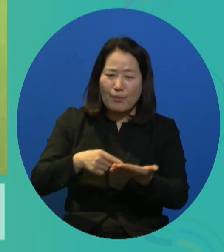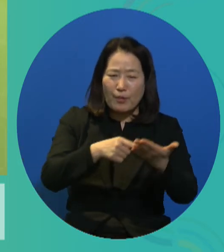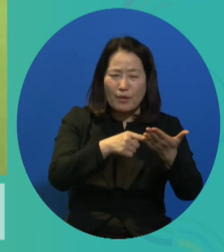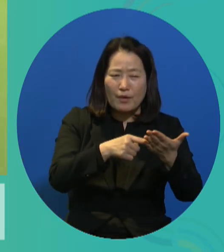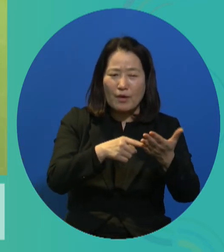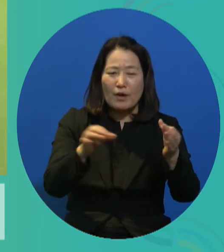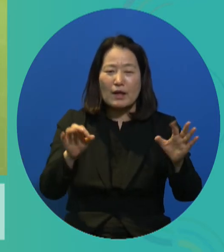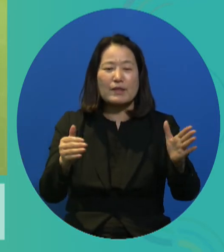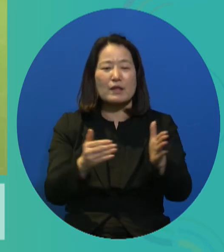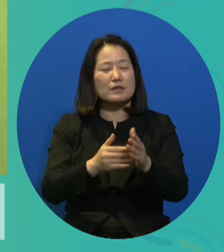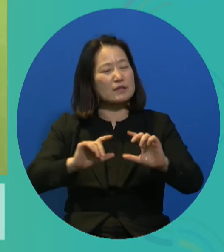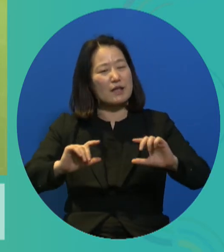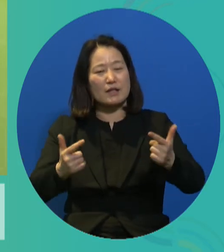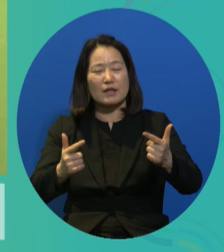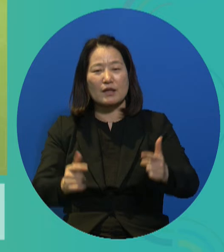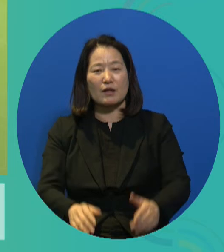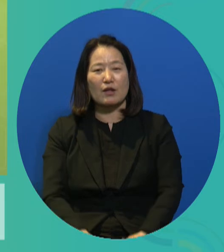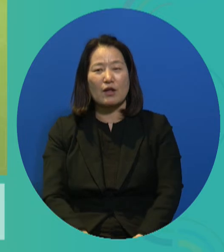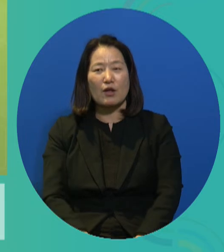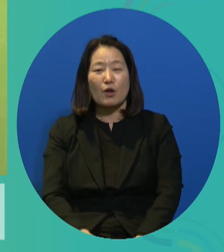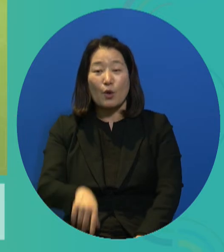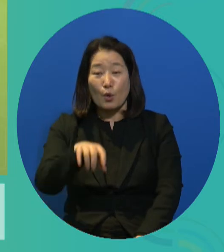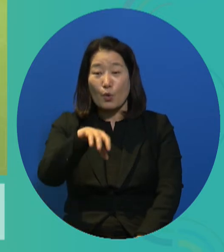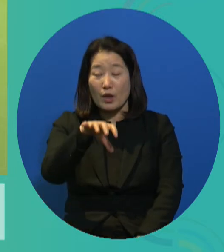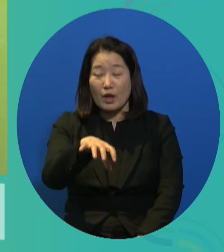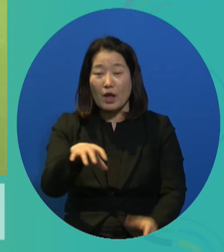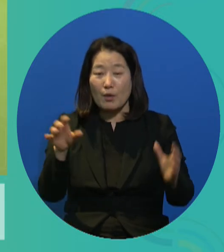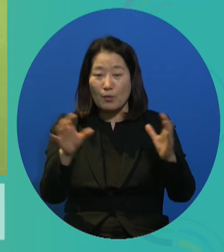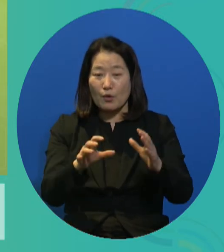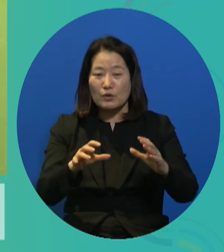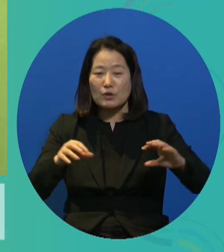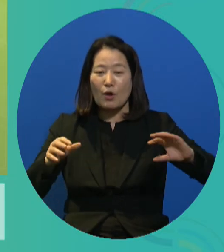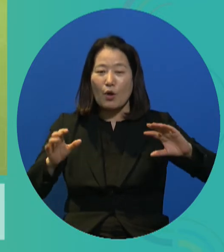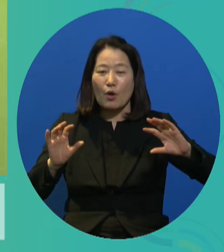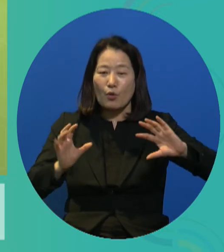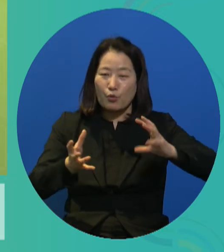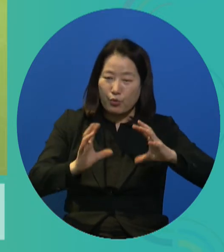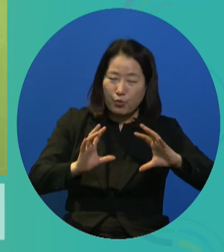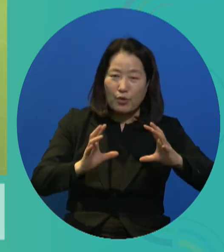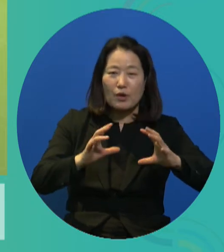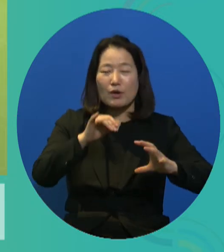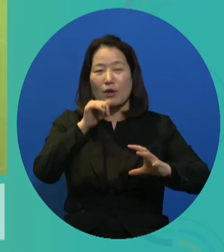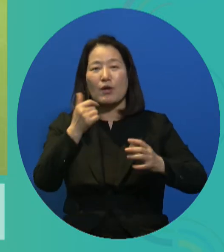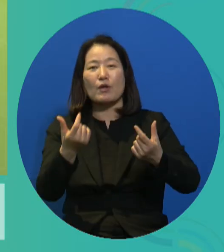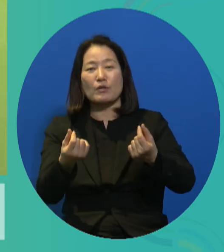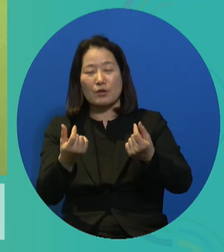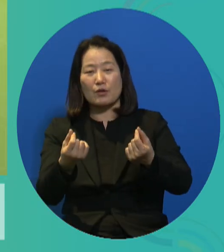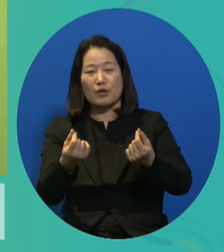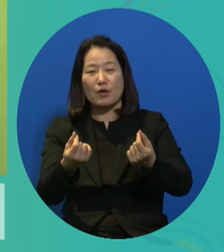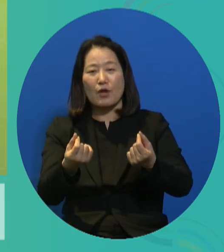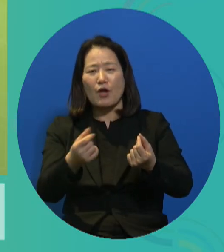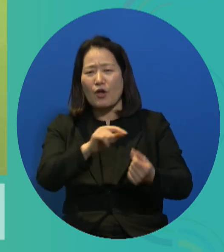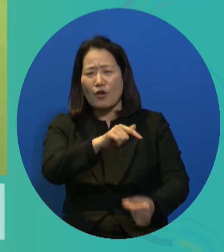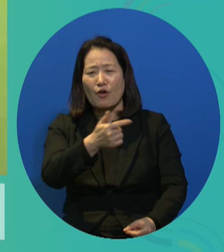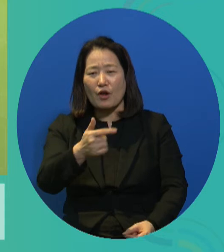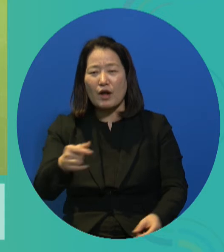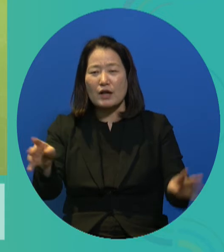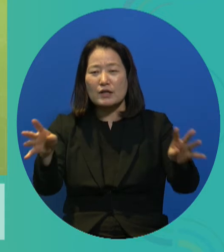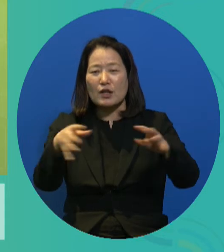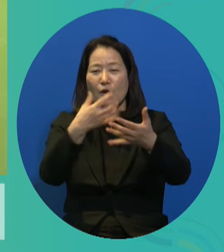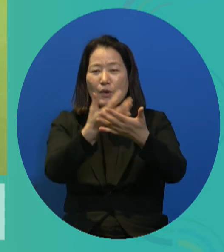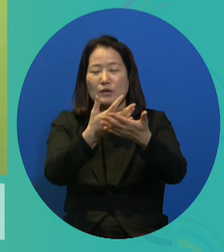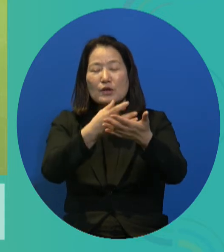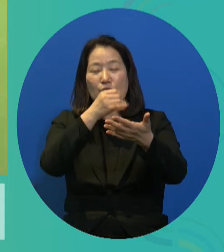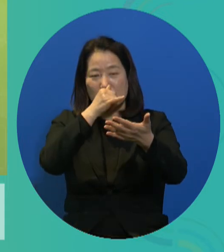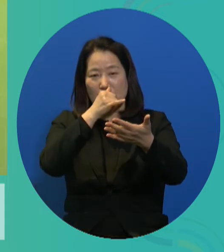This would not be done with just a simple ratification of the optional protocol, which is why we need to continue to have these discussions